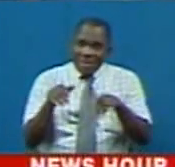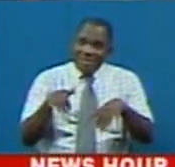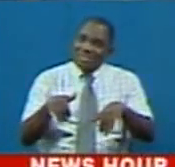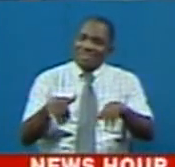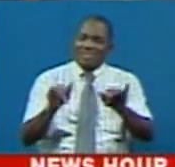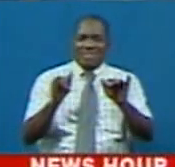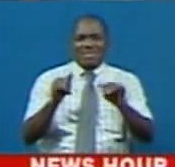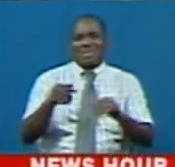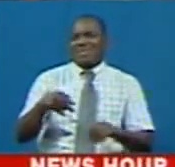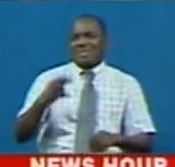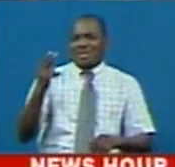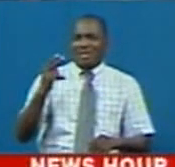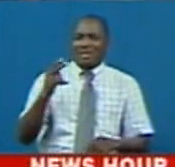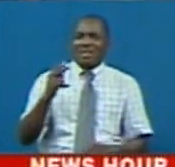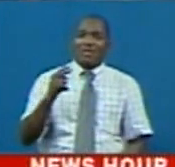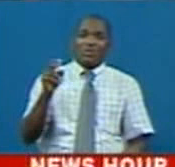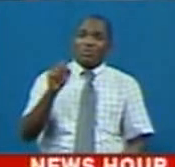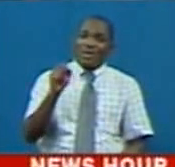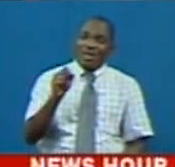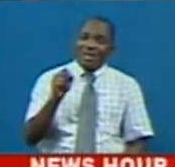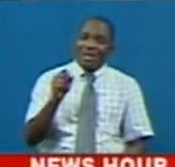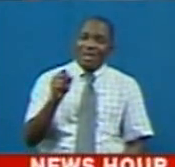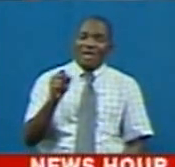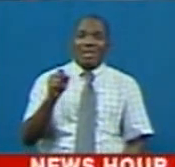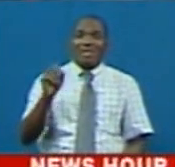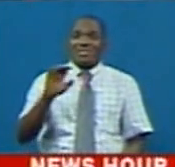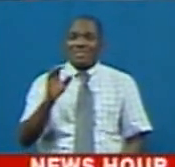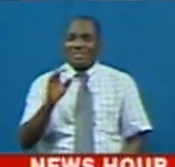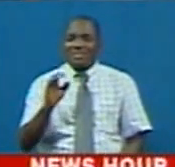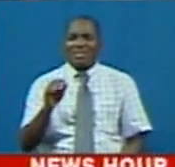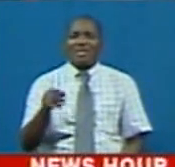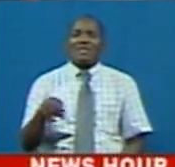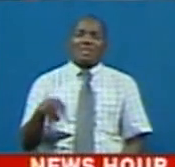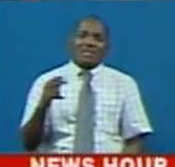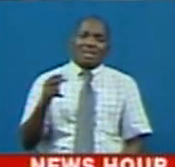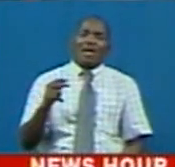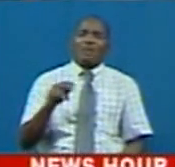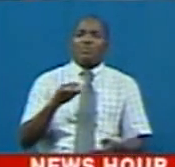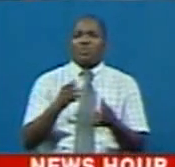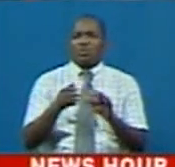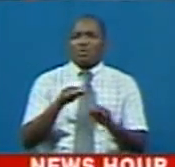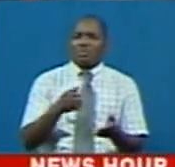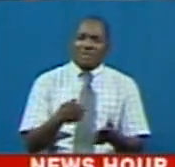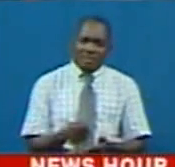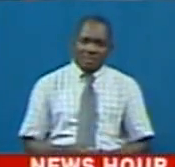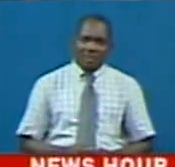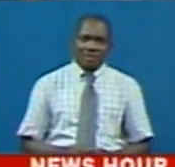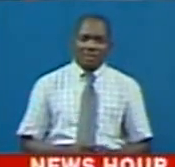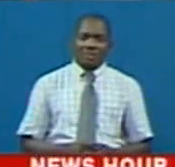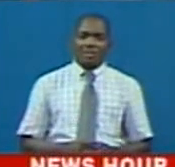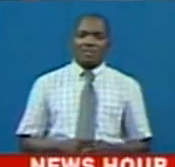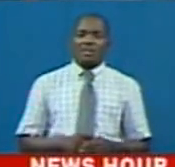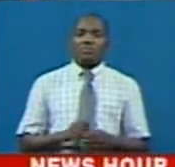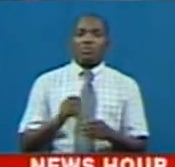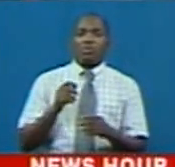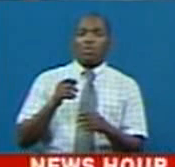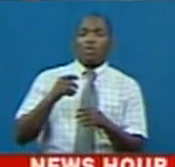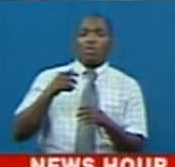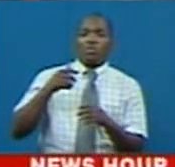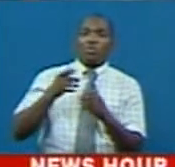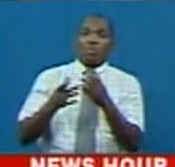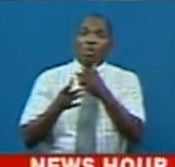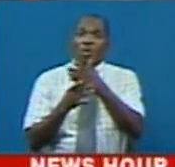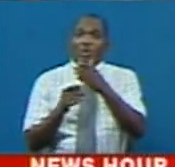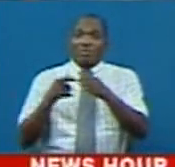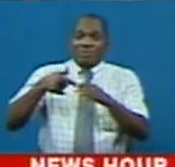still up, and compared to the world, the price of the crude oil at the world